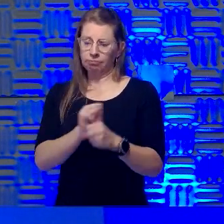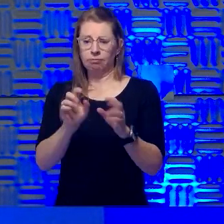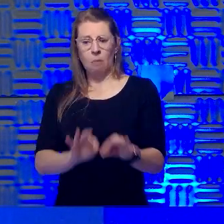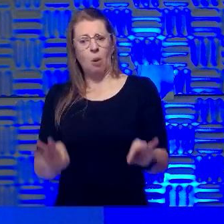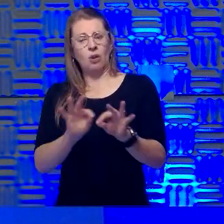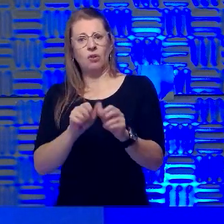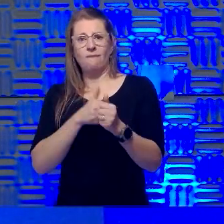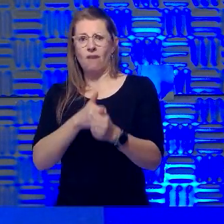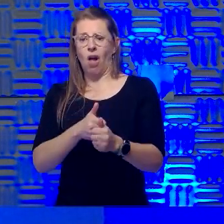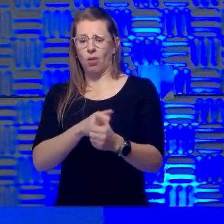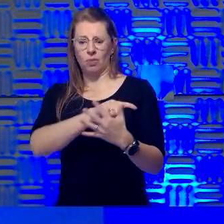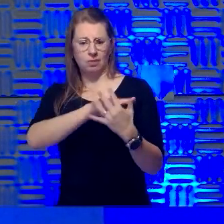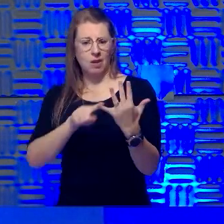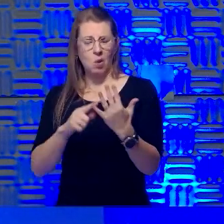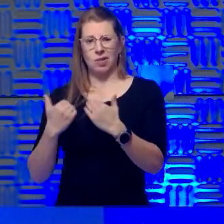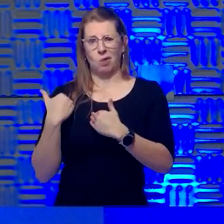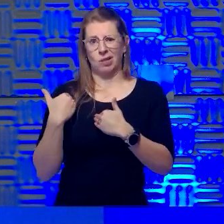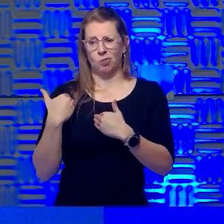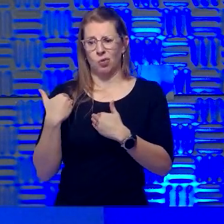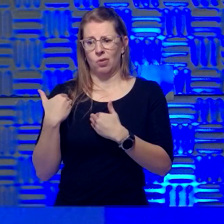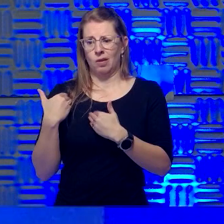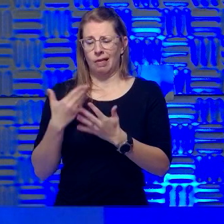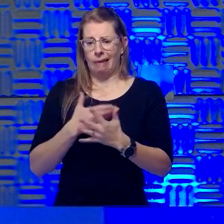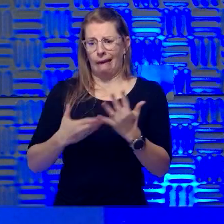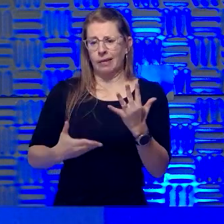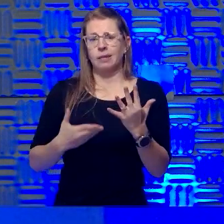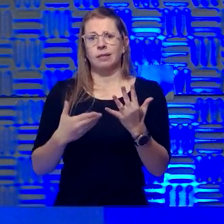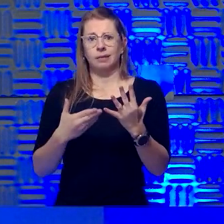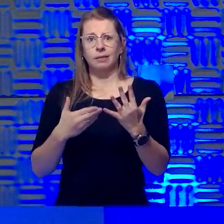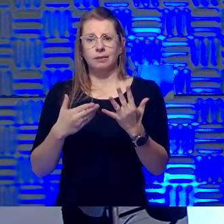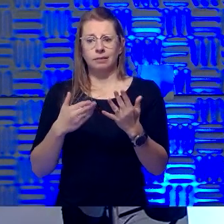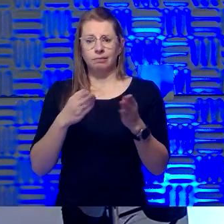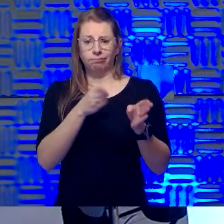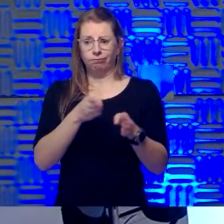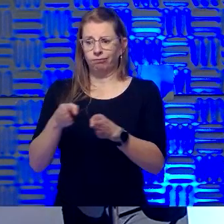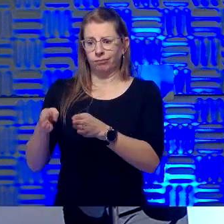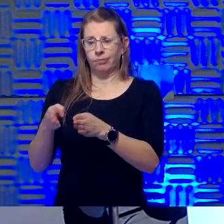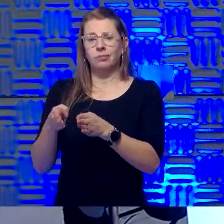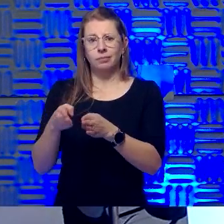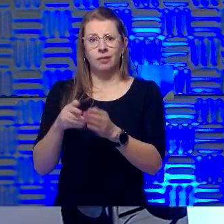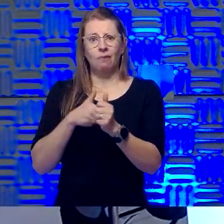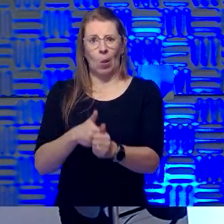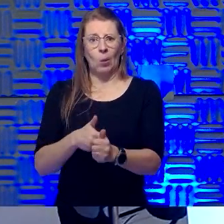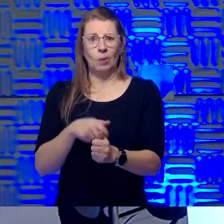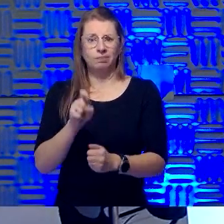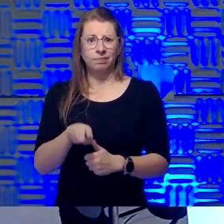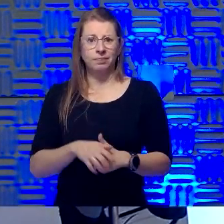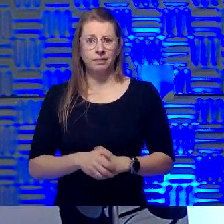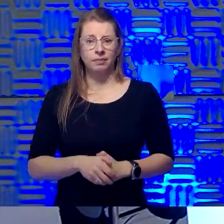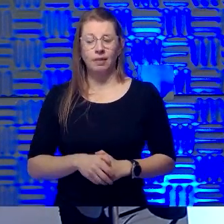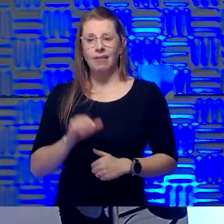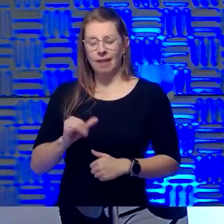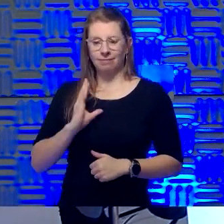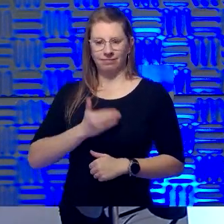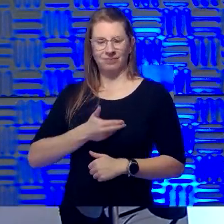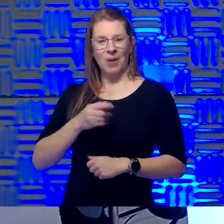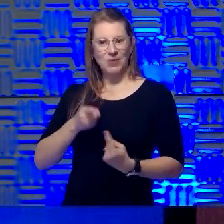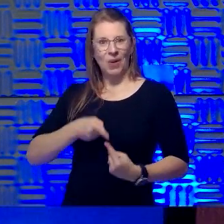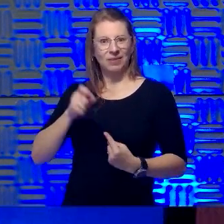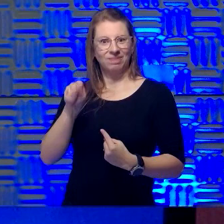these responsible things on an individual basis. Yeah, and I think that's That's really our struggle. And if